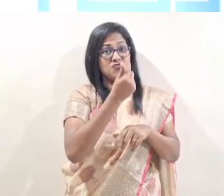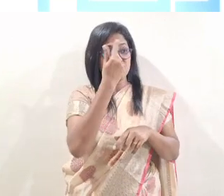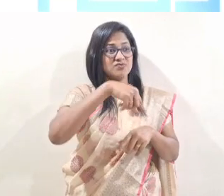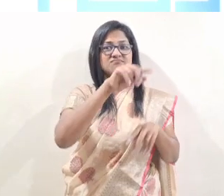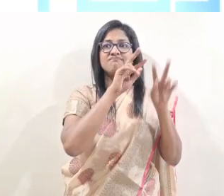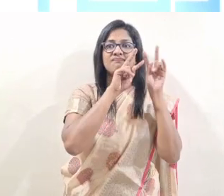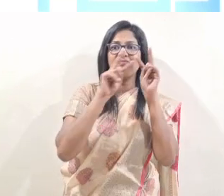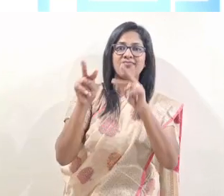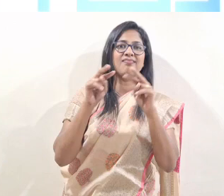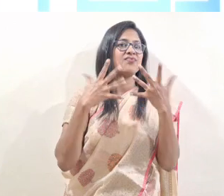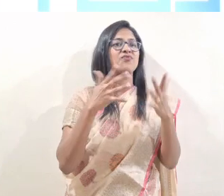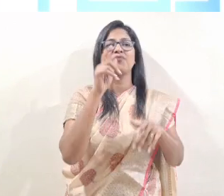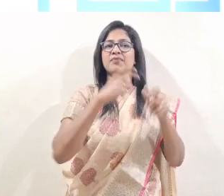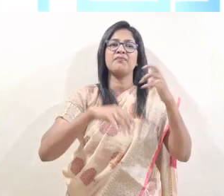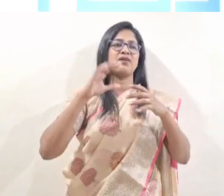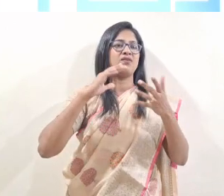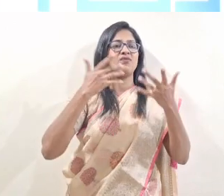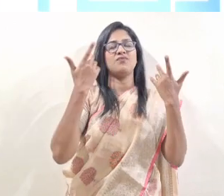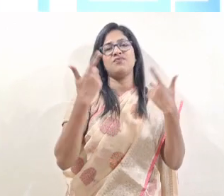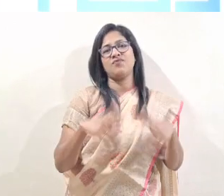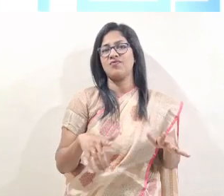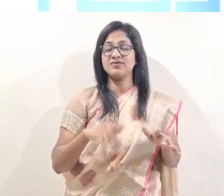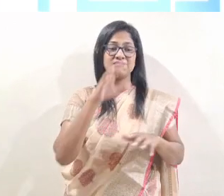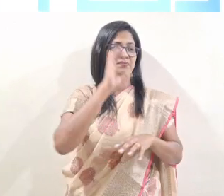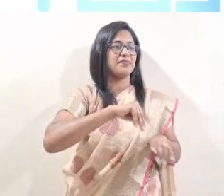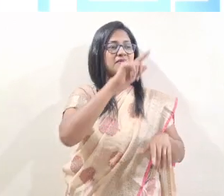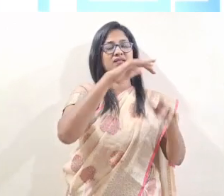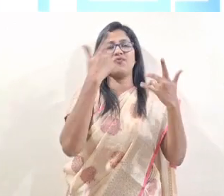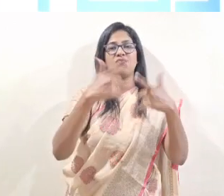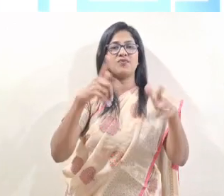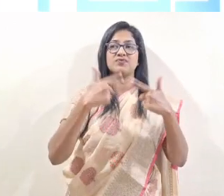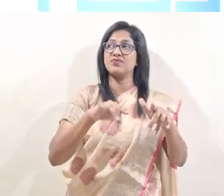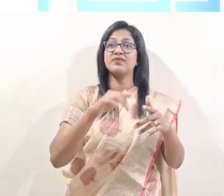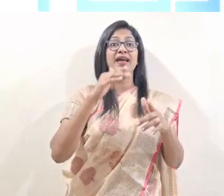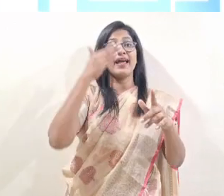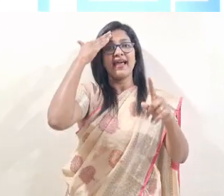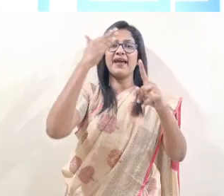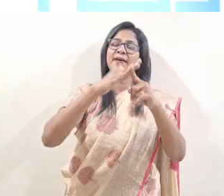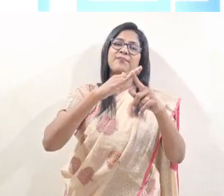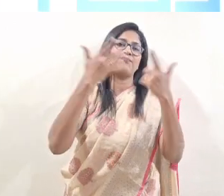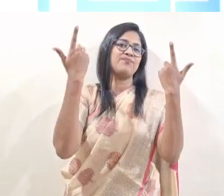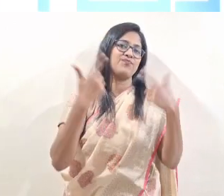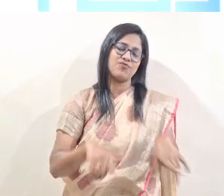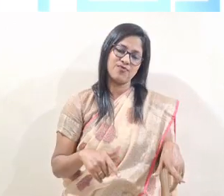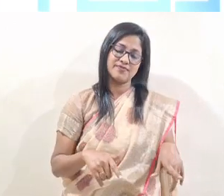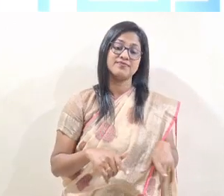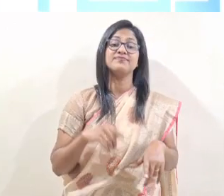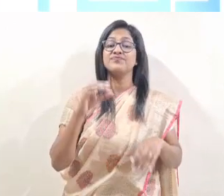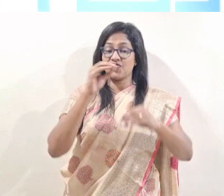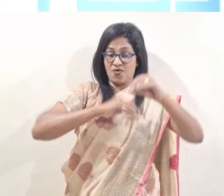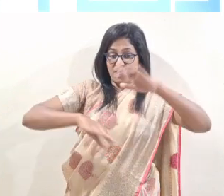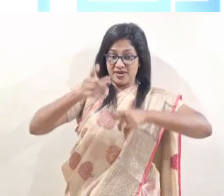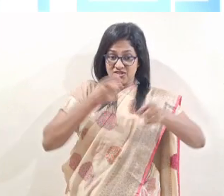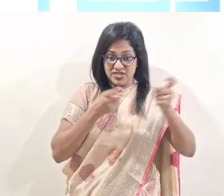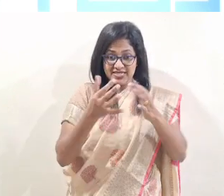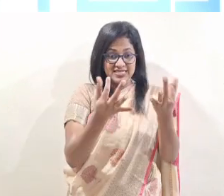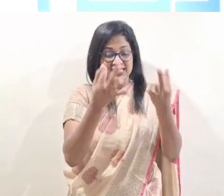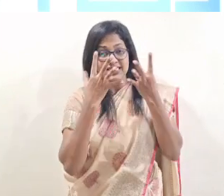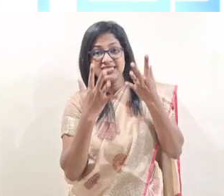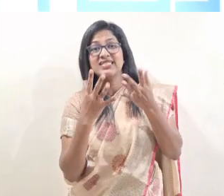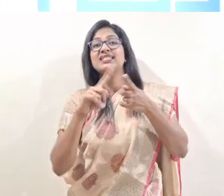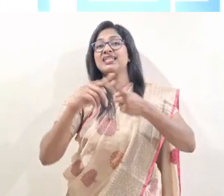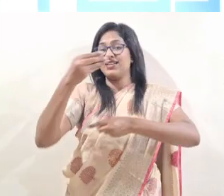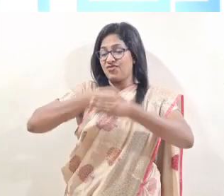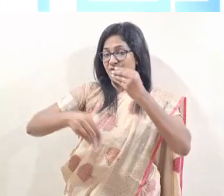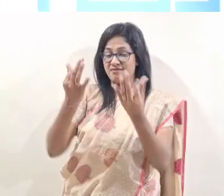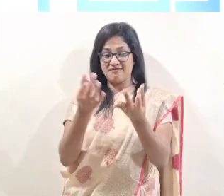to use it, we lose customers, and then the basic aim is defeated. So all kinds of operational resilience and the